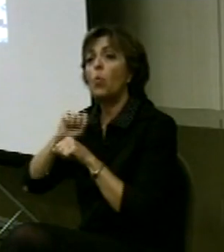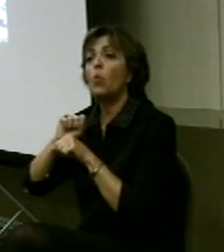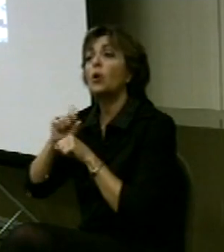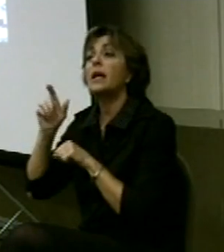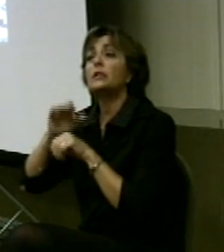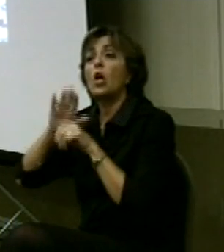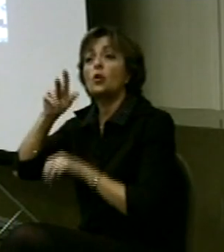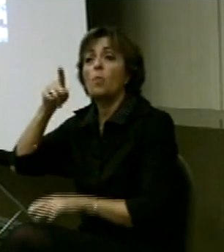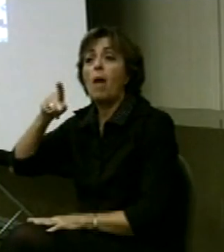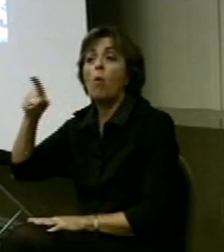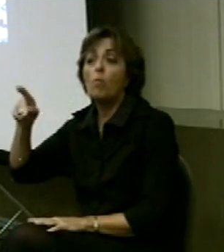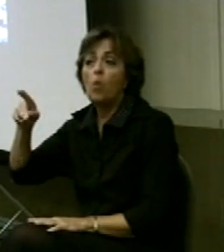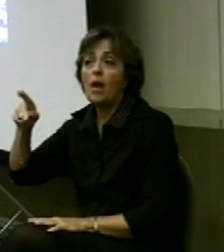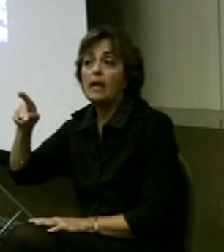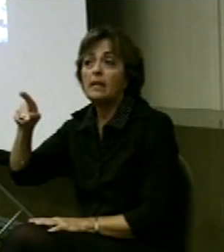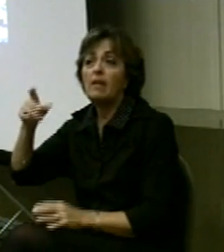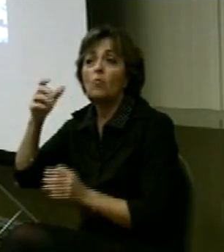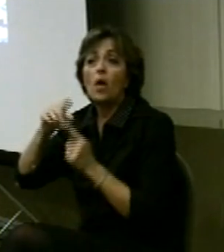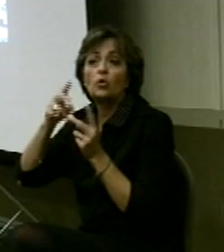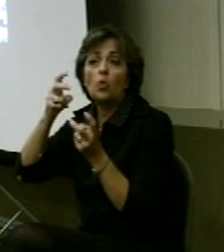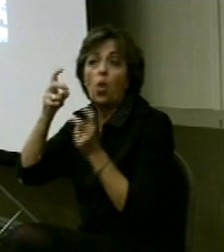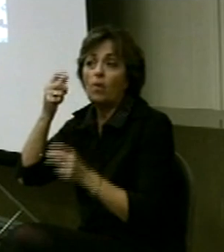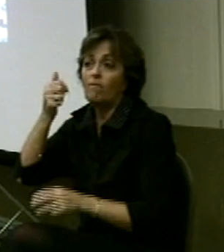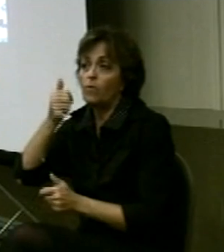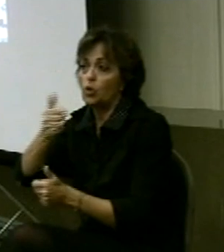if you wanted to try to load it for yourself.